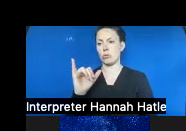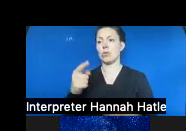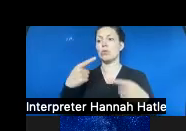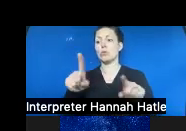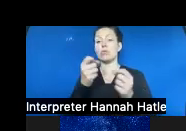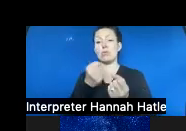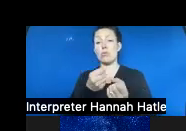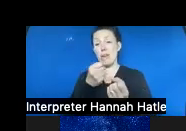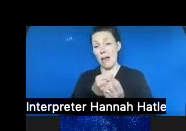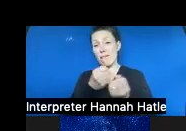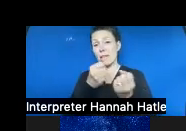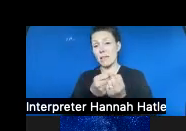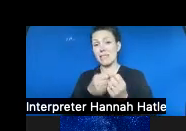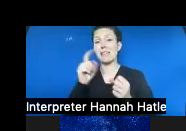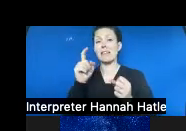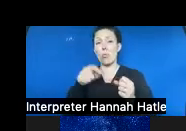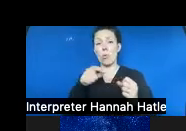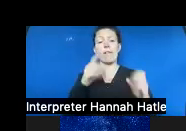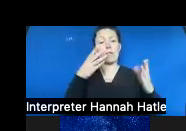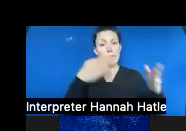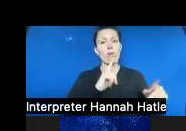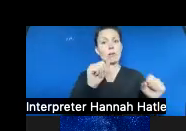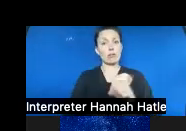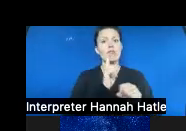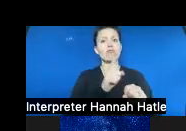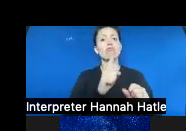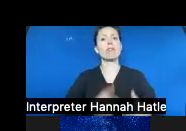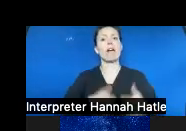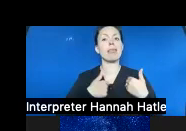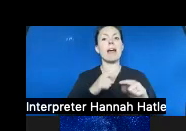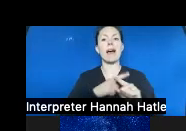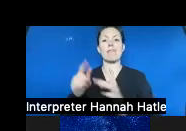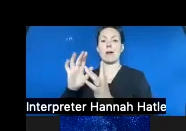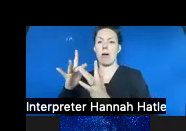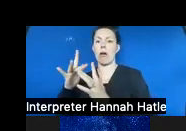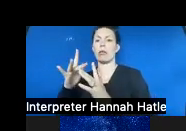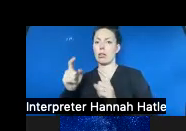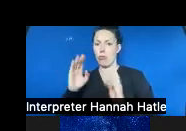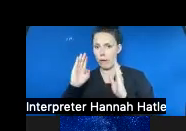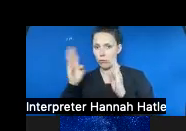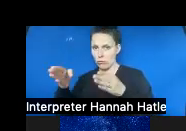doing the work in real life, but we also have to do the work online, right? Okay.